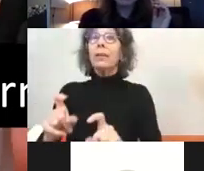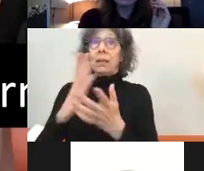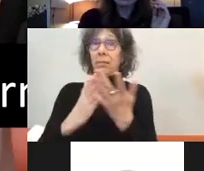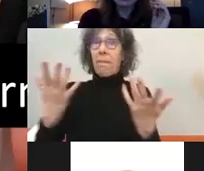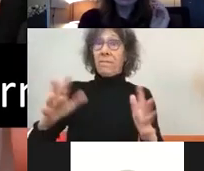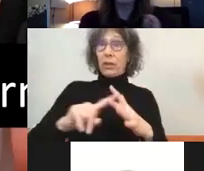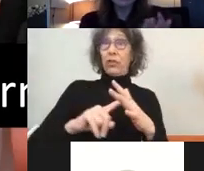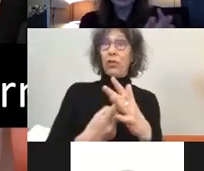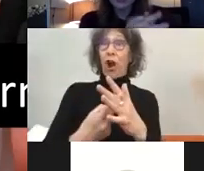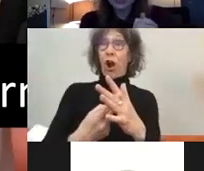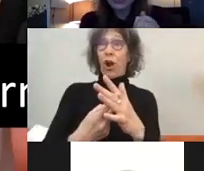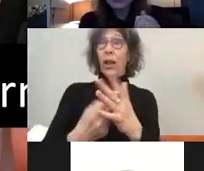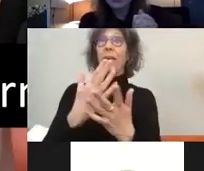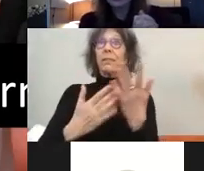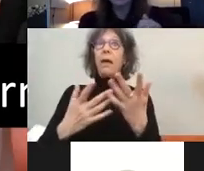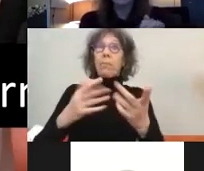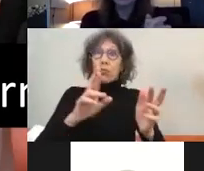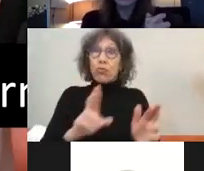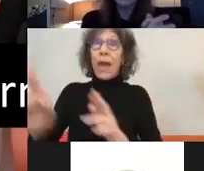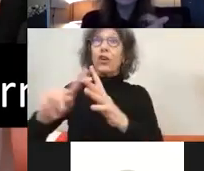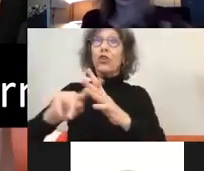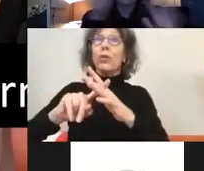that we're about to start, but we are